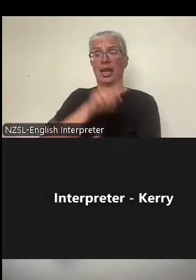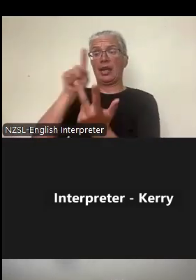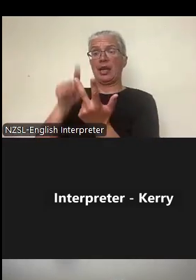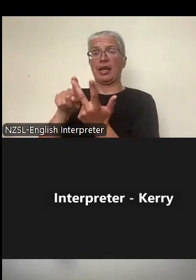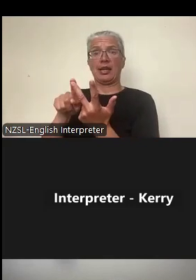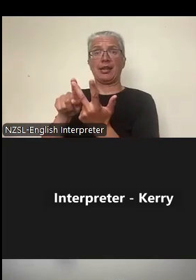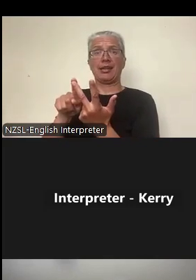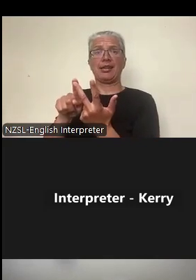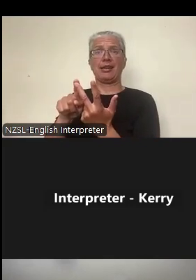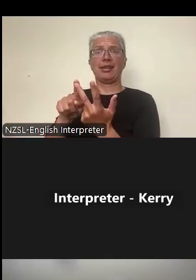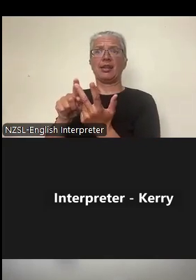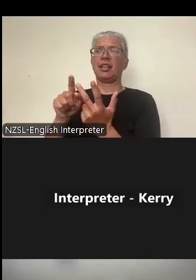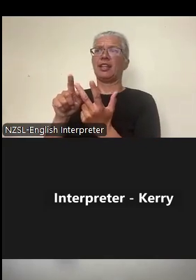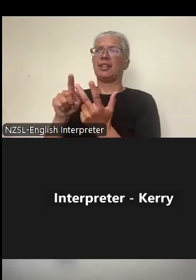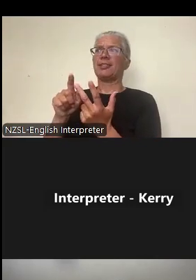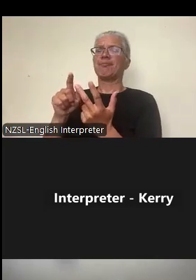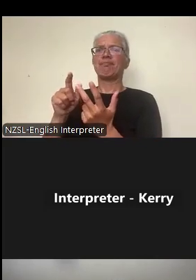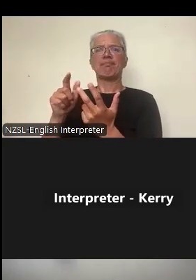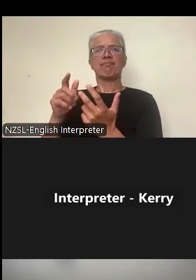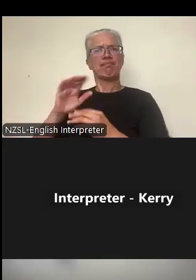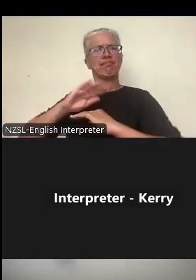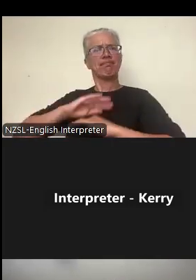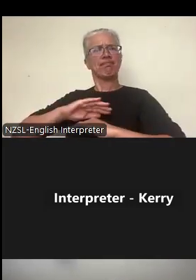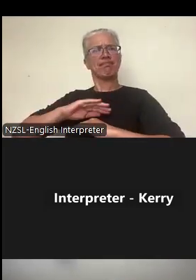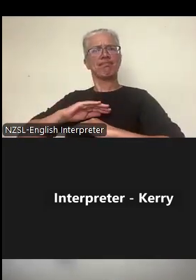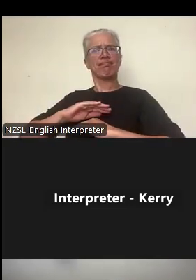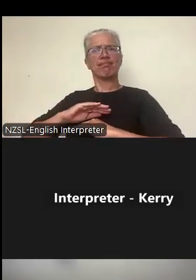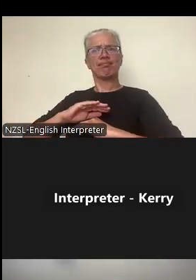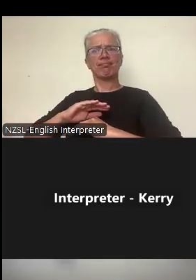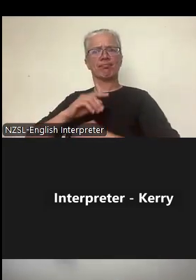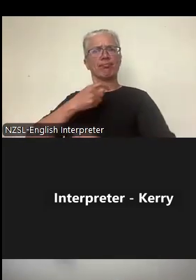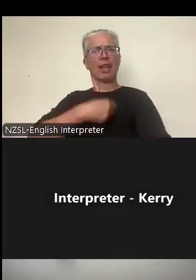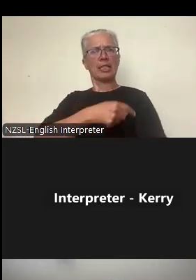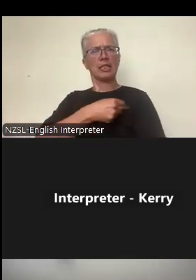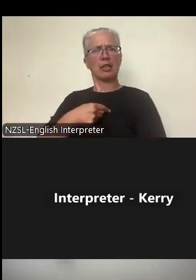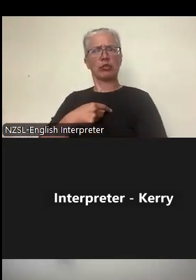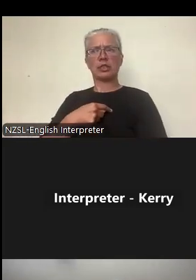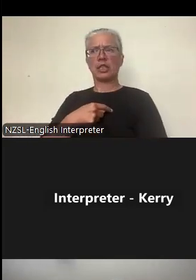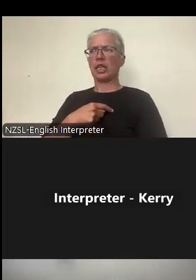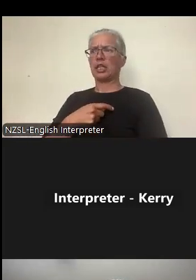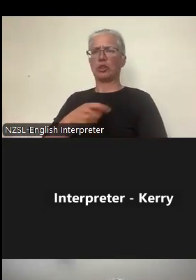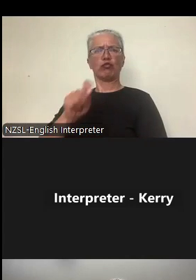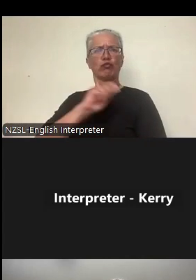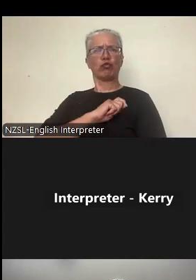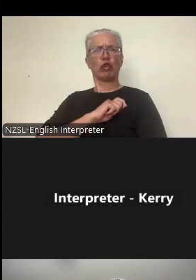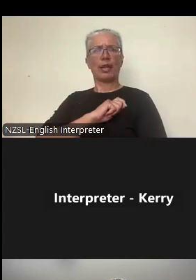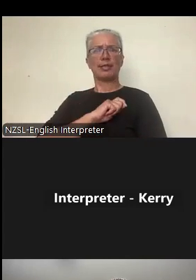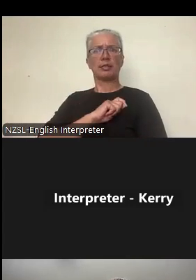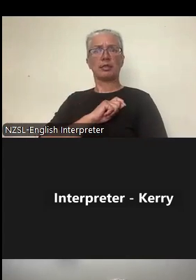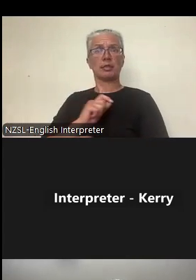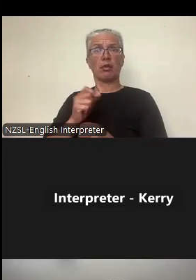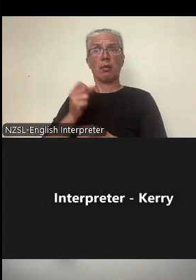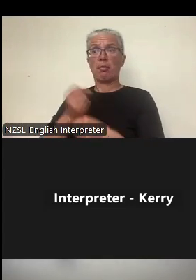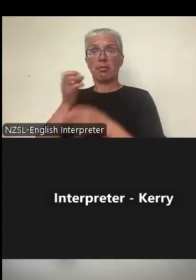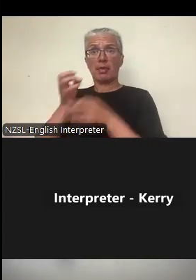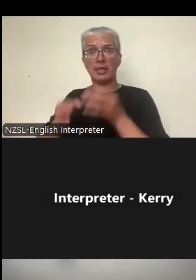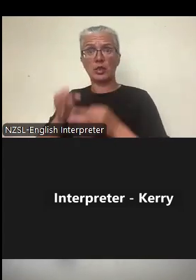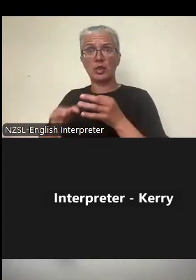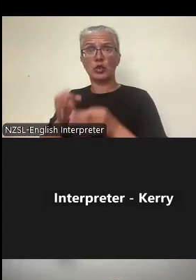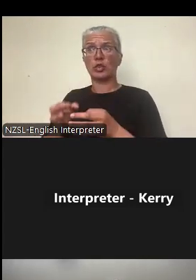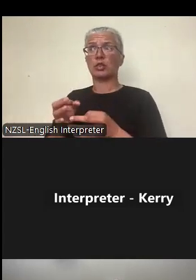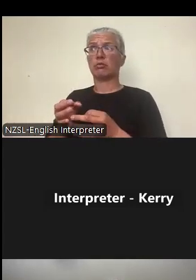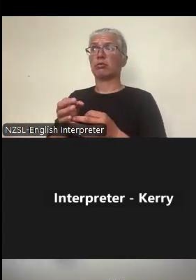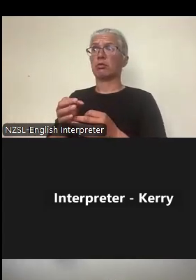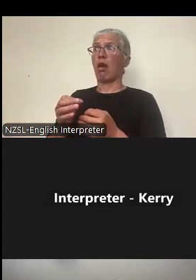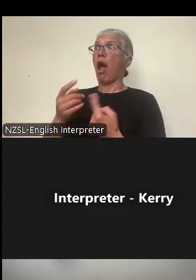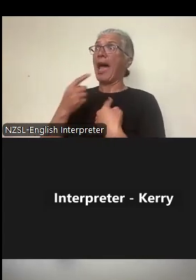trust. So over time, this is built through actions. So your trust in decision-making, your trust in doing what you